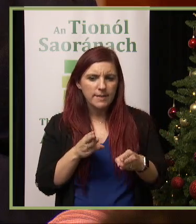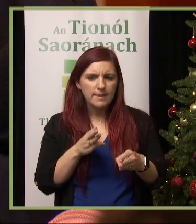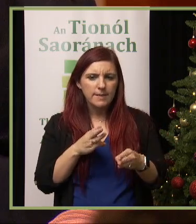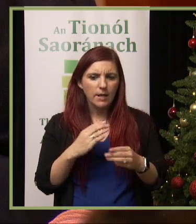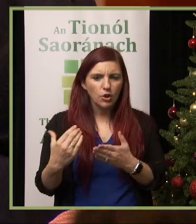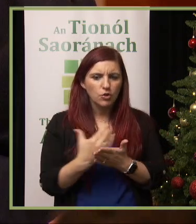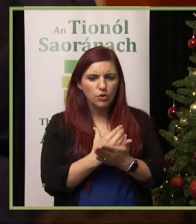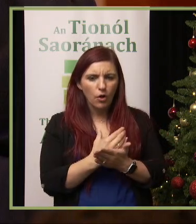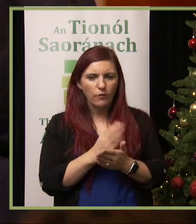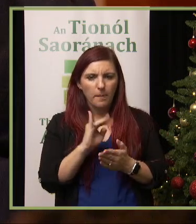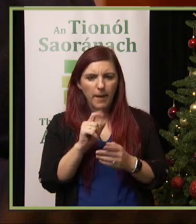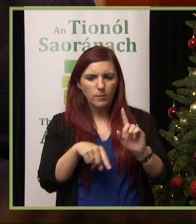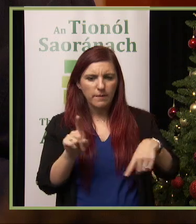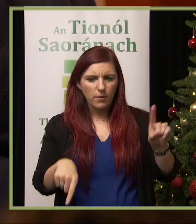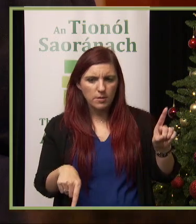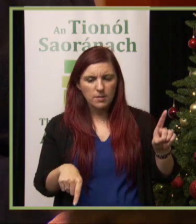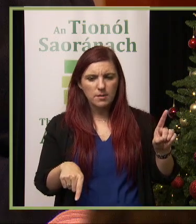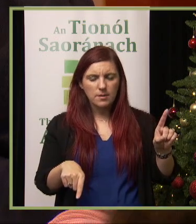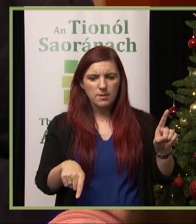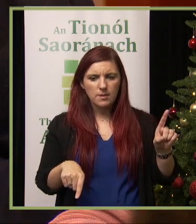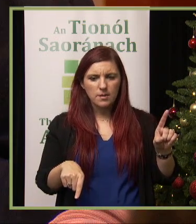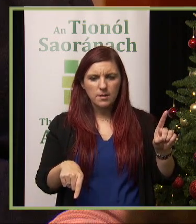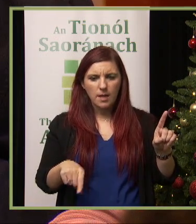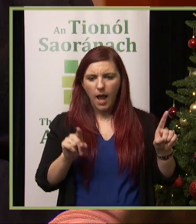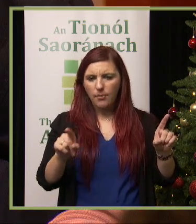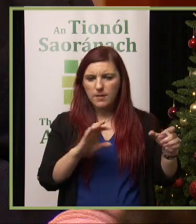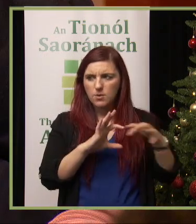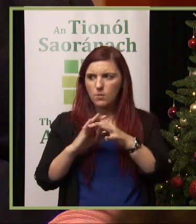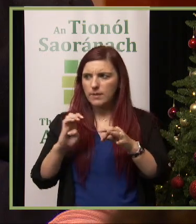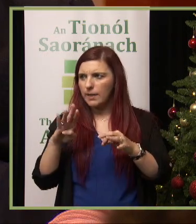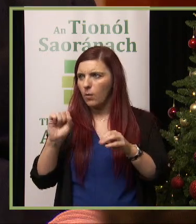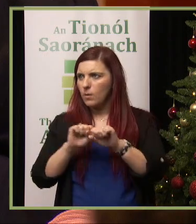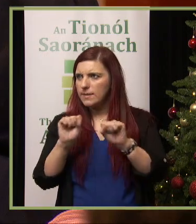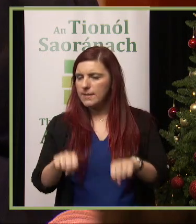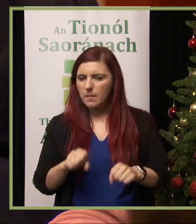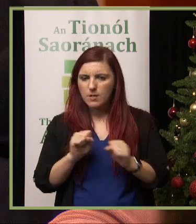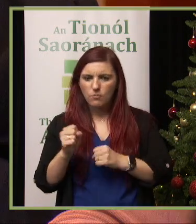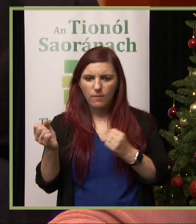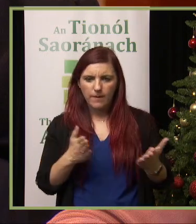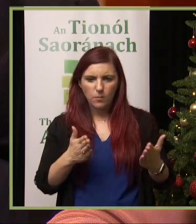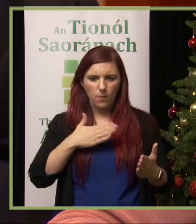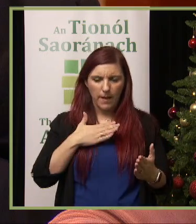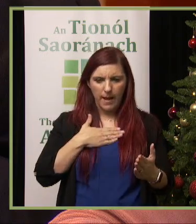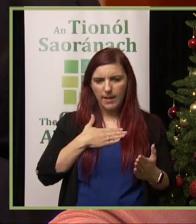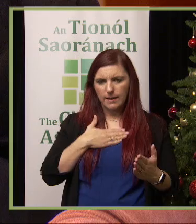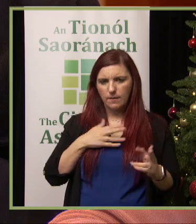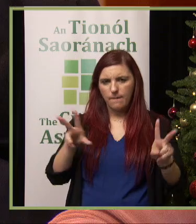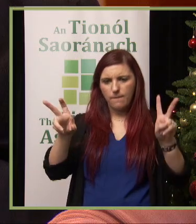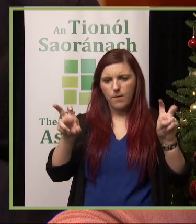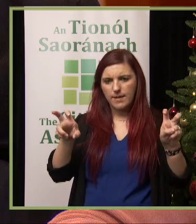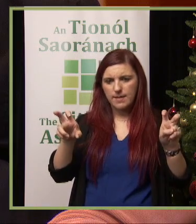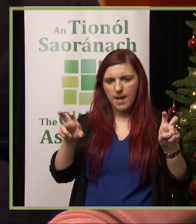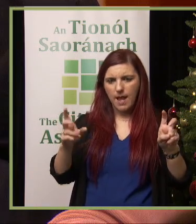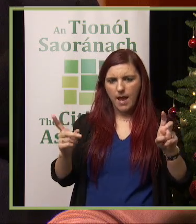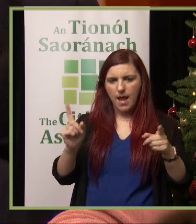biodiversity and be paid for biodiversity enhancement and associated ecosystem service provision. We would like the phrase "and be